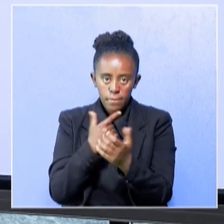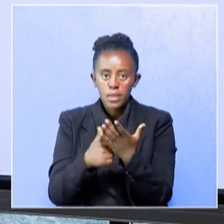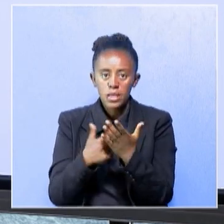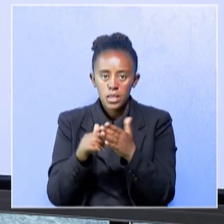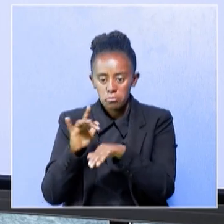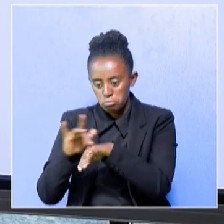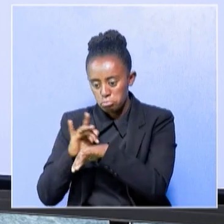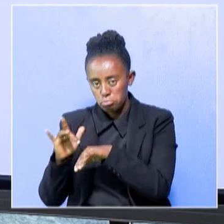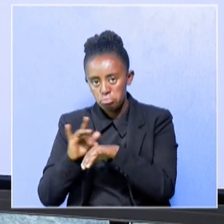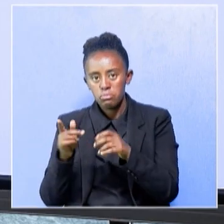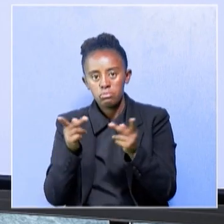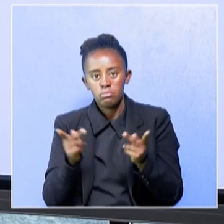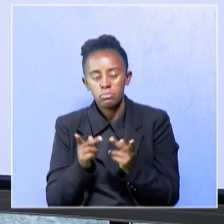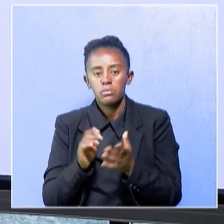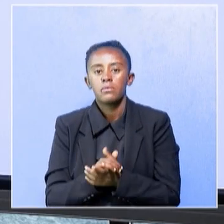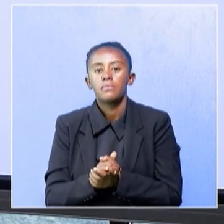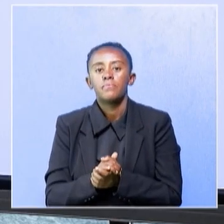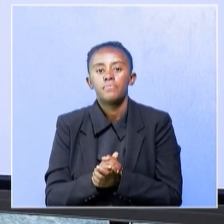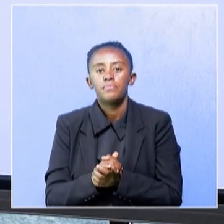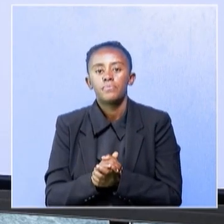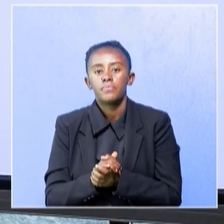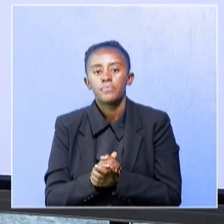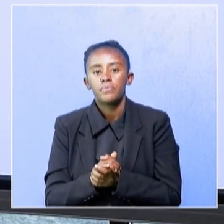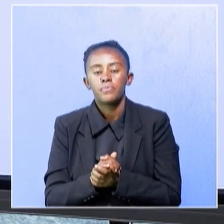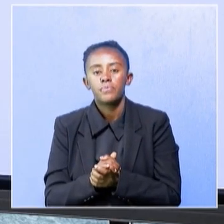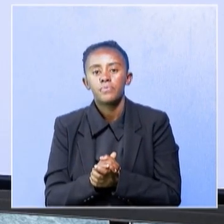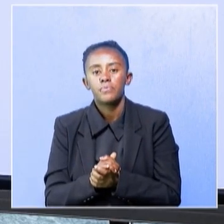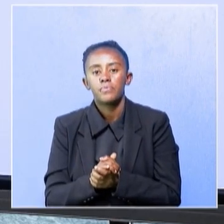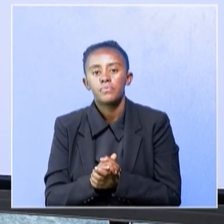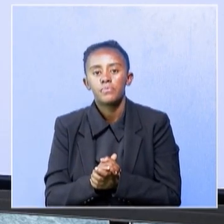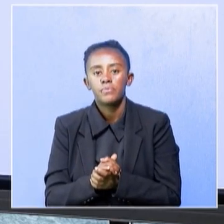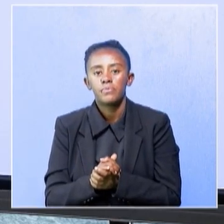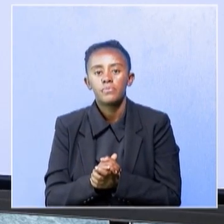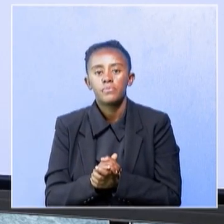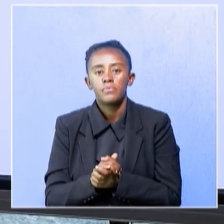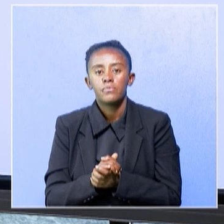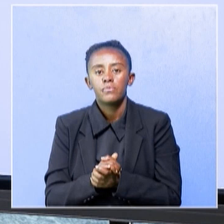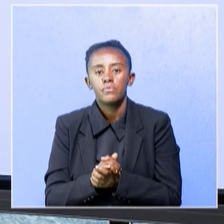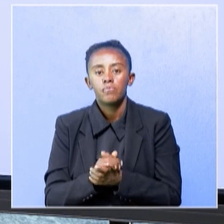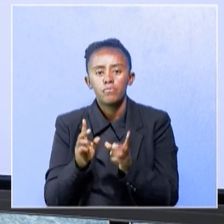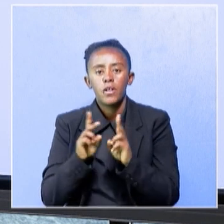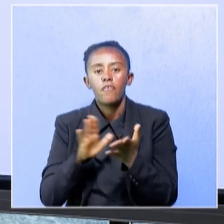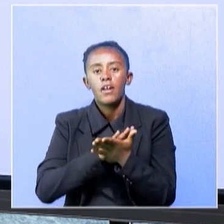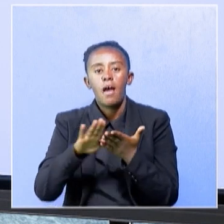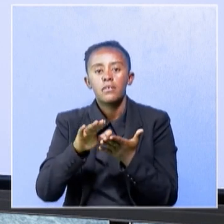space providing of these sentences. Very nice.